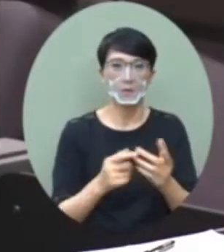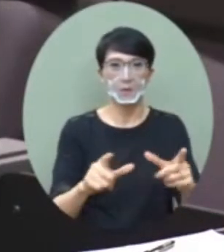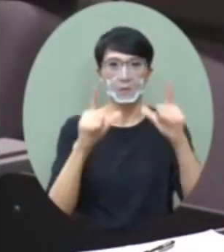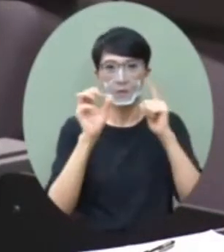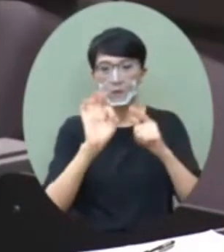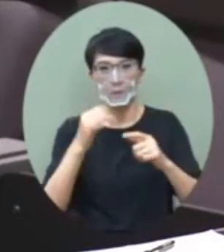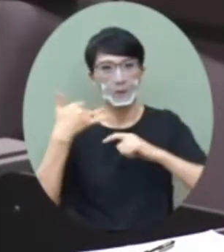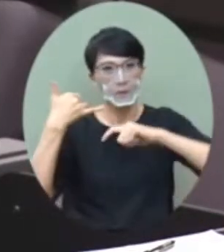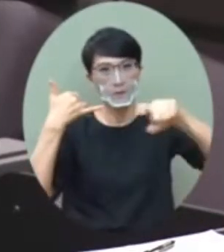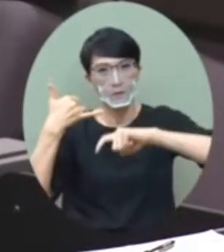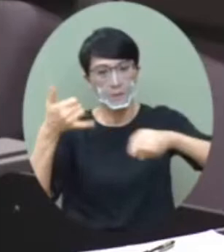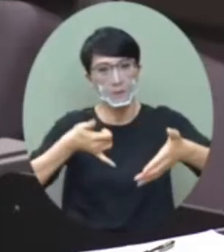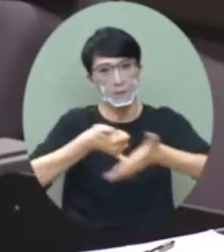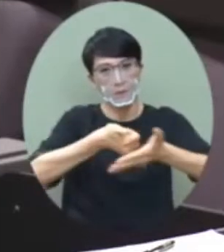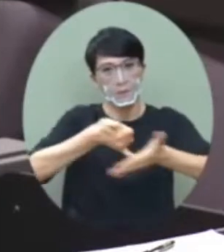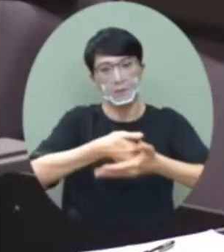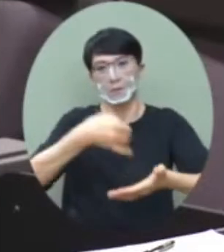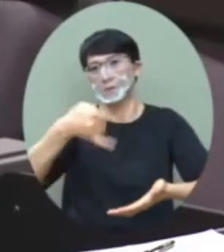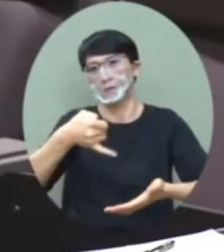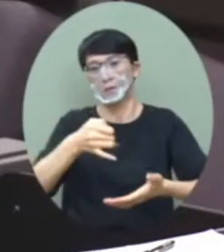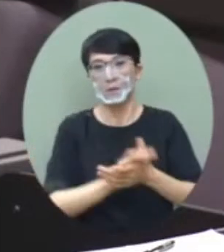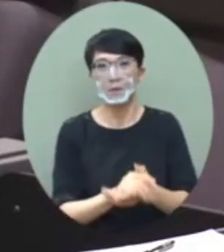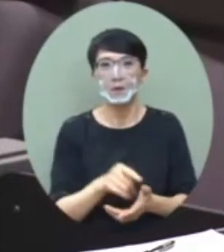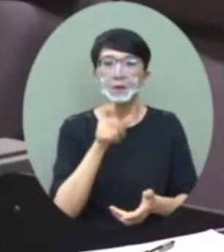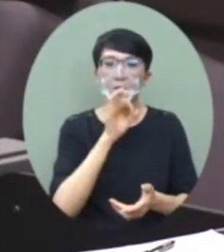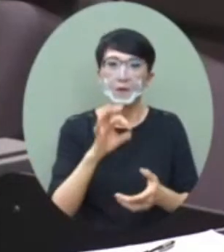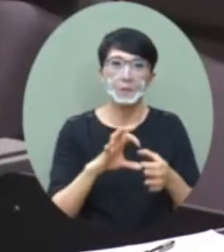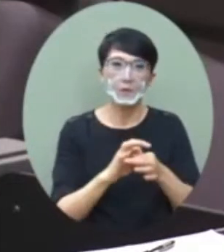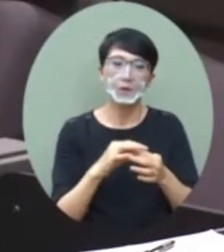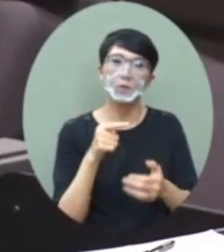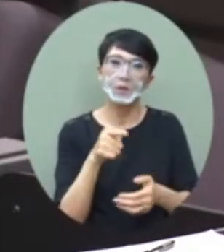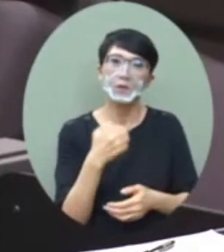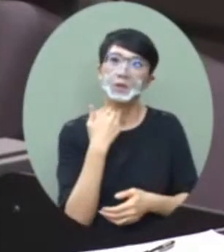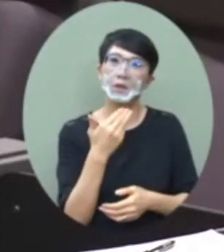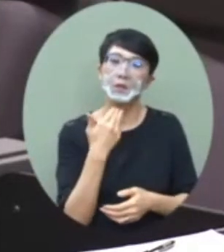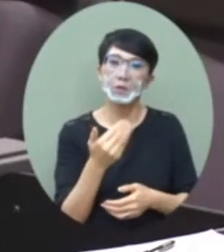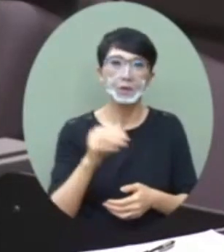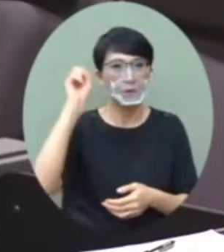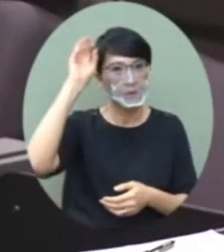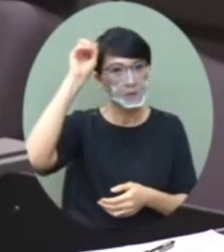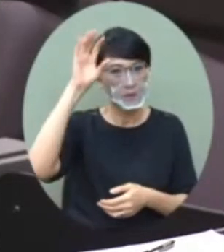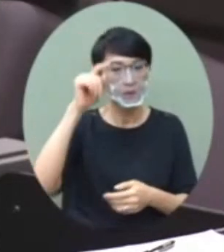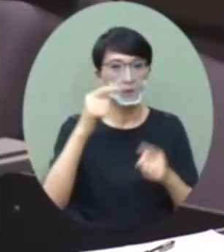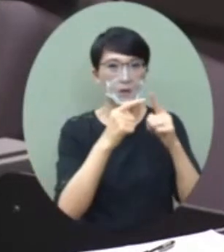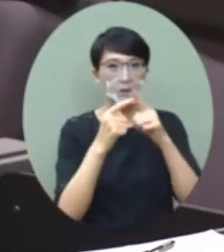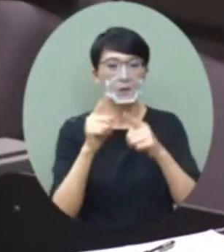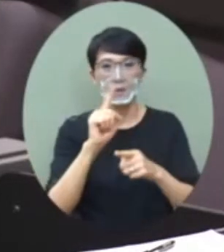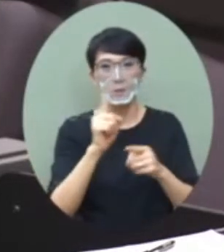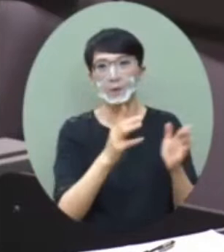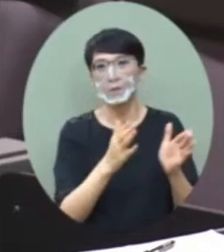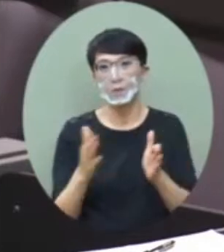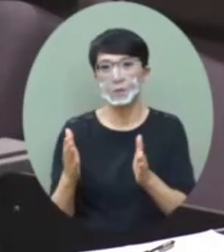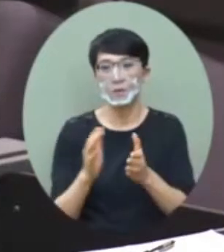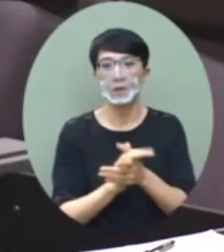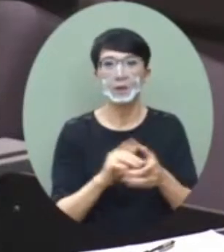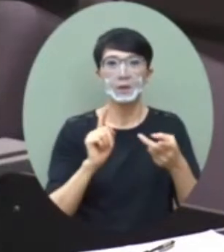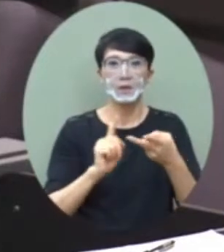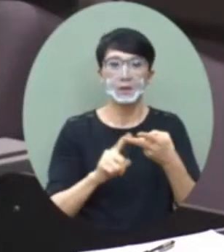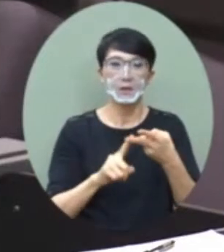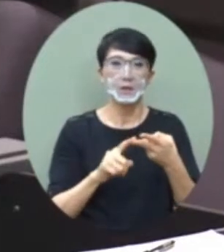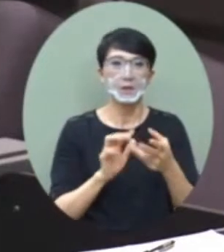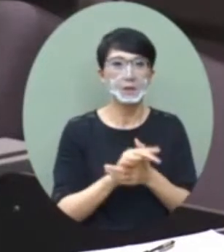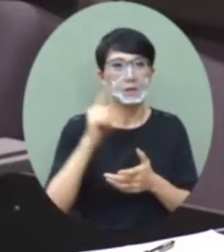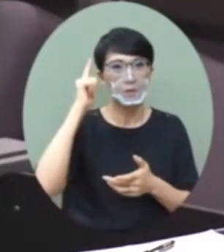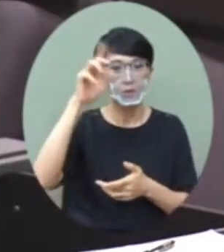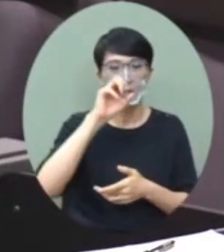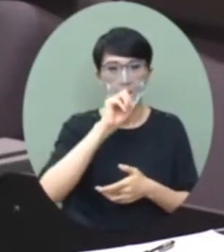you talked about the diversion of patients to different facilities. We saw 2 deaths in which patients were in